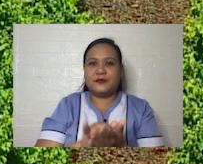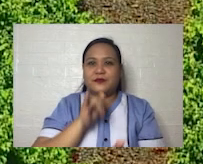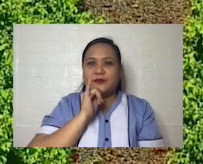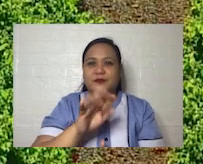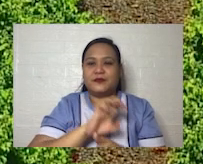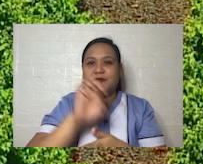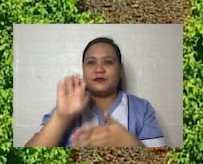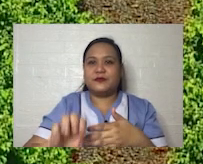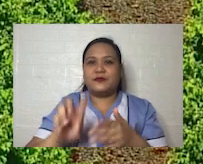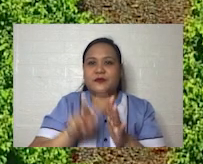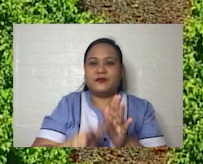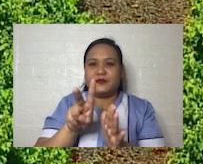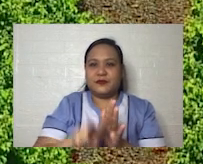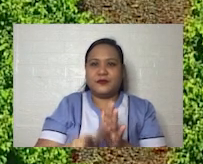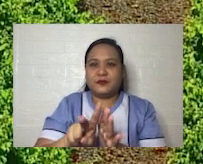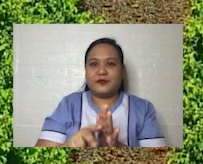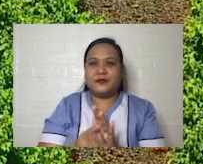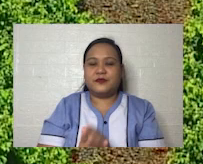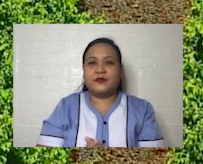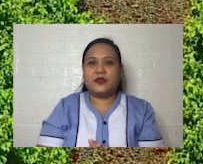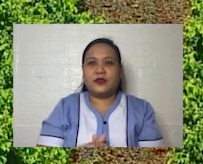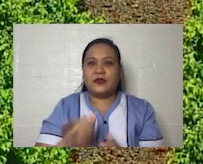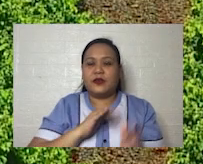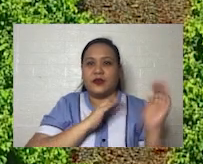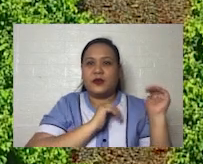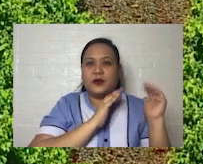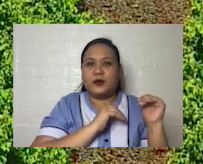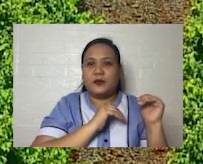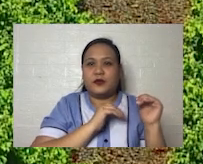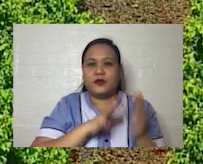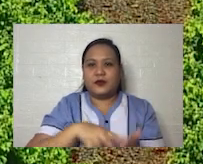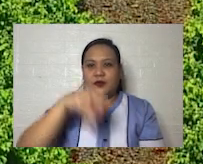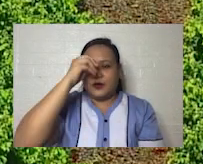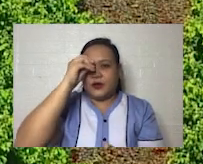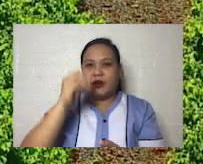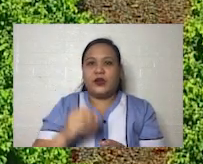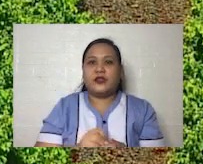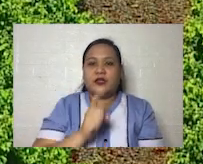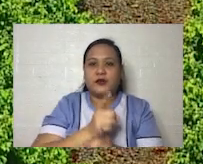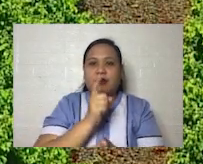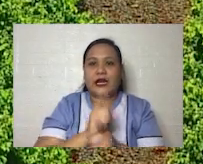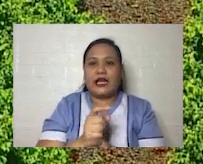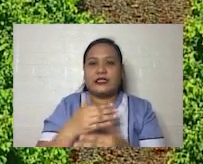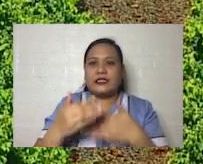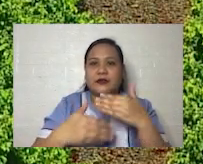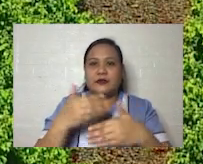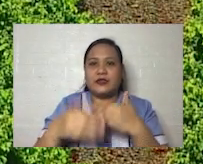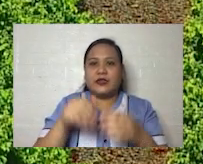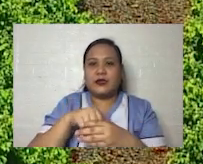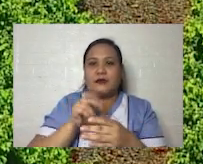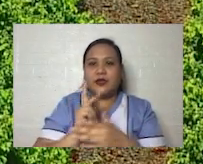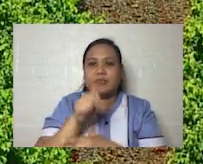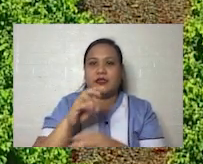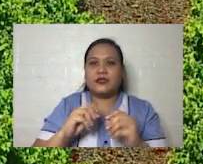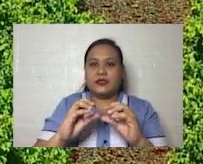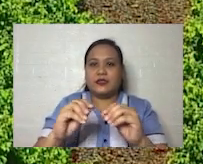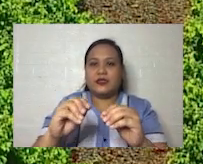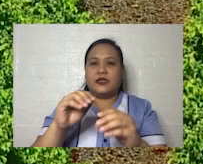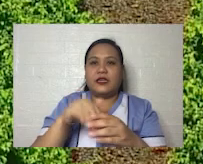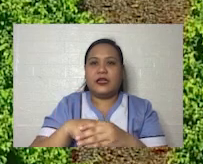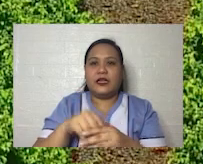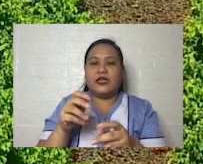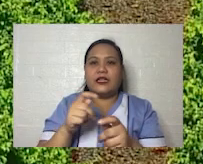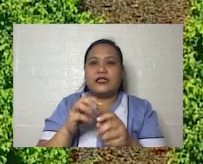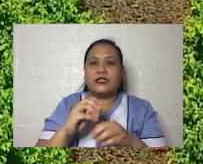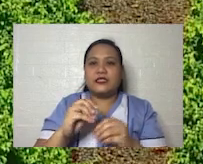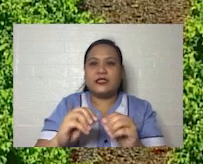Okay, that is the end of the video tutorial. I hope you were able to learn the correct steps in sowing seeds, in